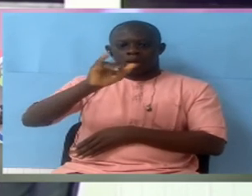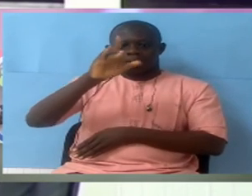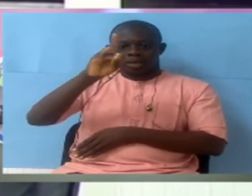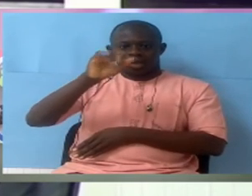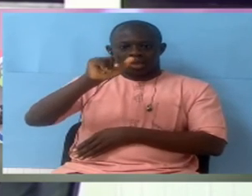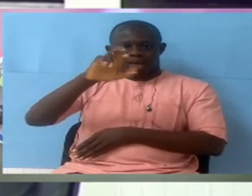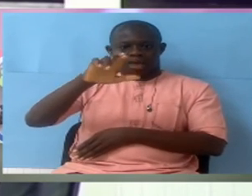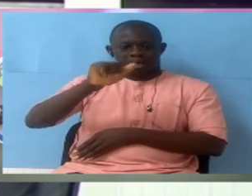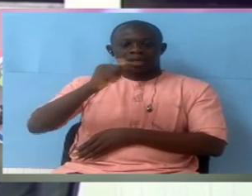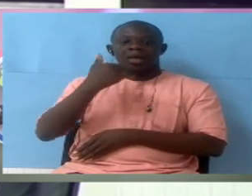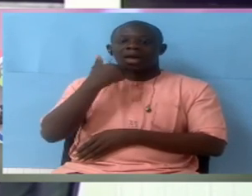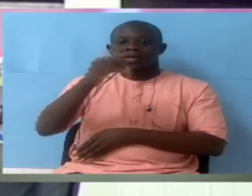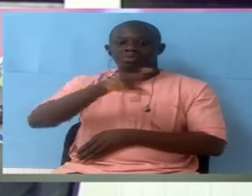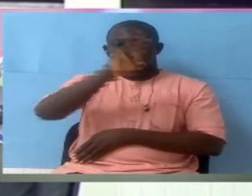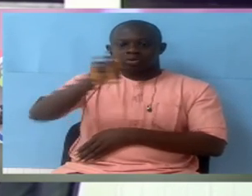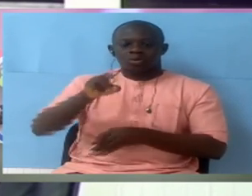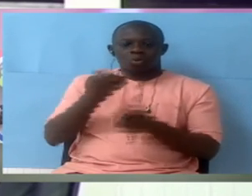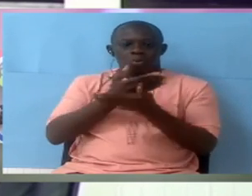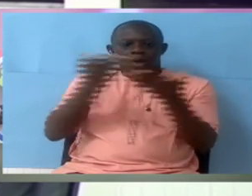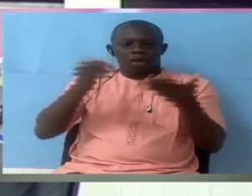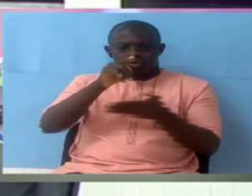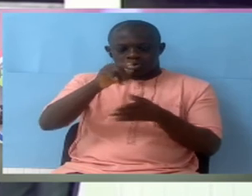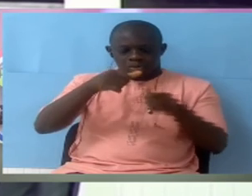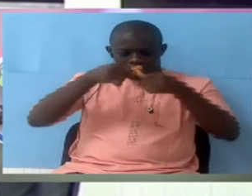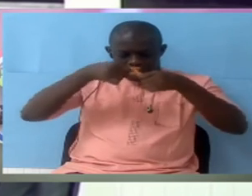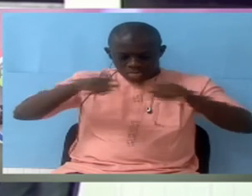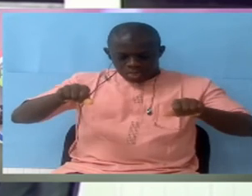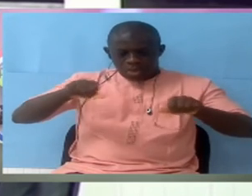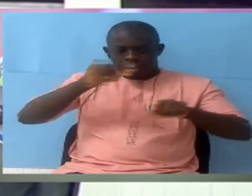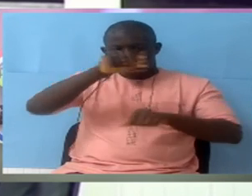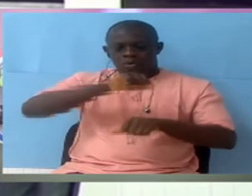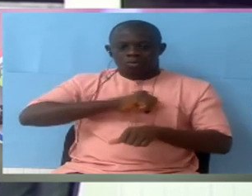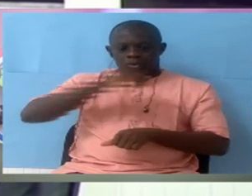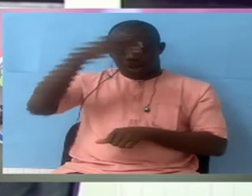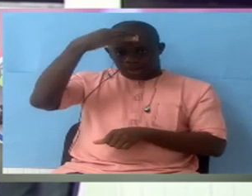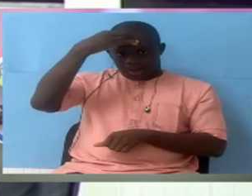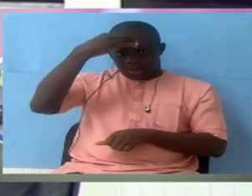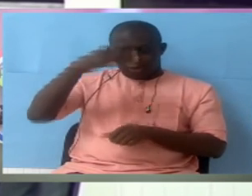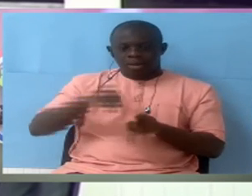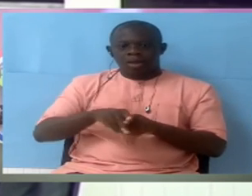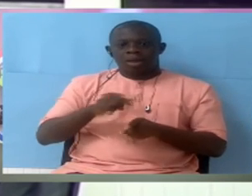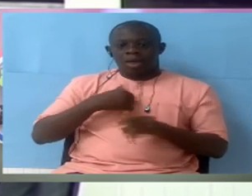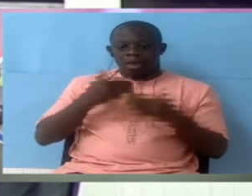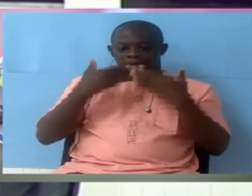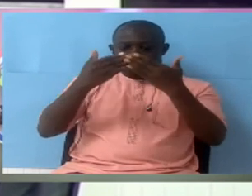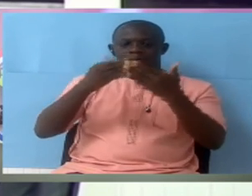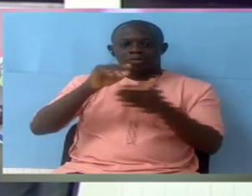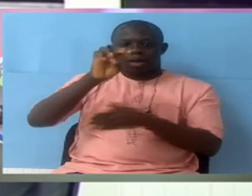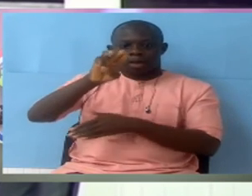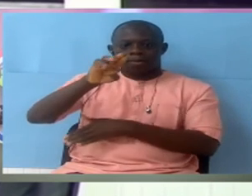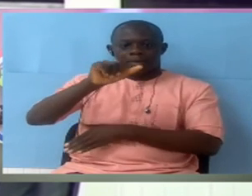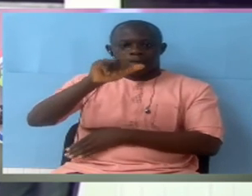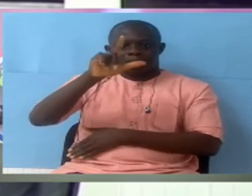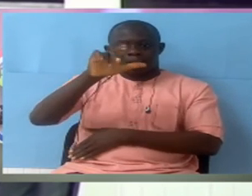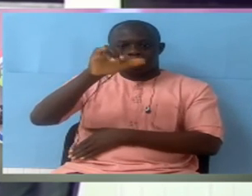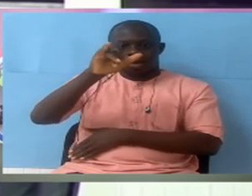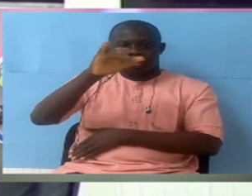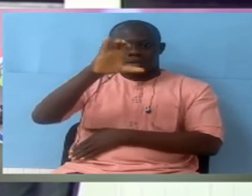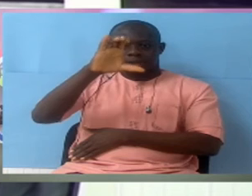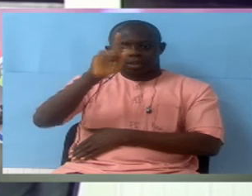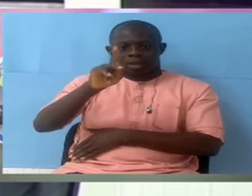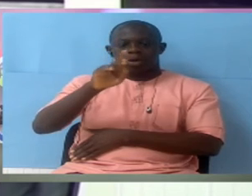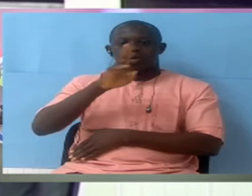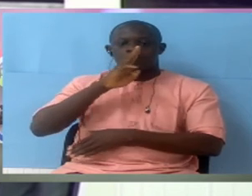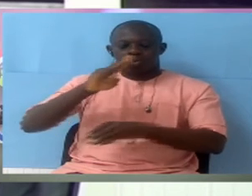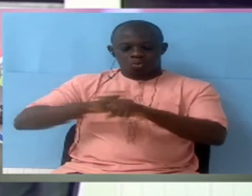lolu nak Haidara la jonne nama lana tax may plaster suma bopa bi. I told him that is Malik Jata that wound me. Maneko Malik Jata day